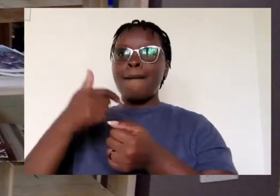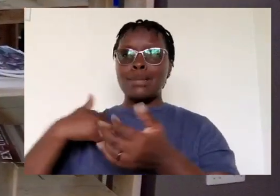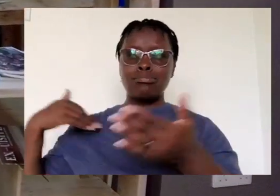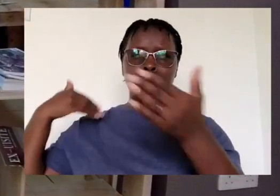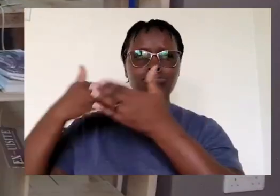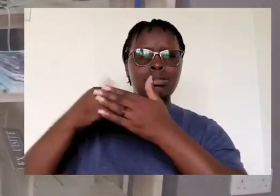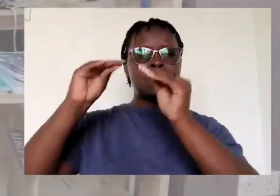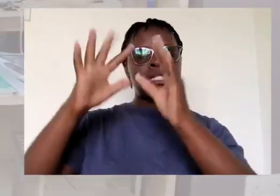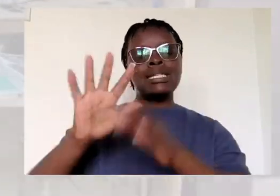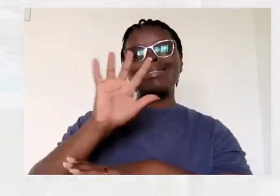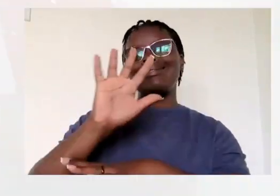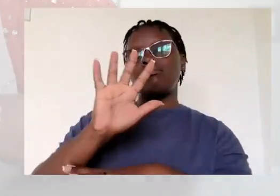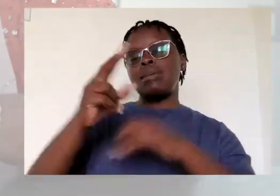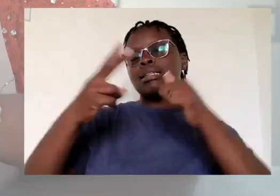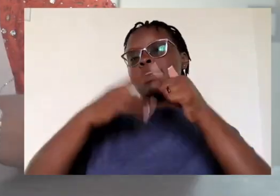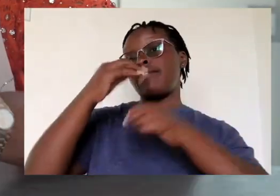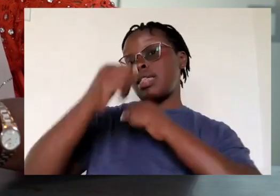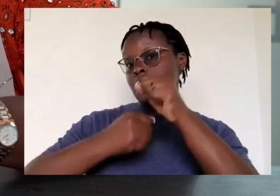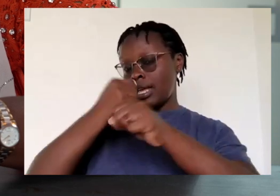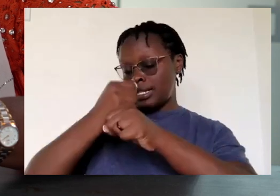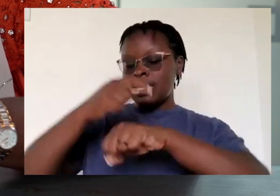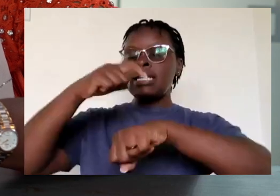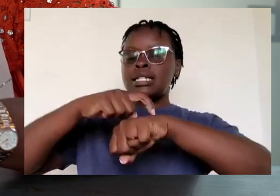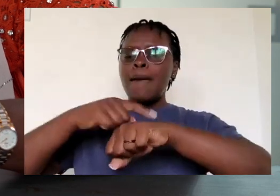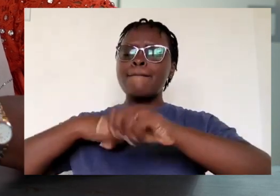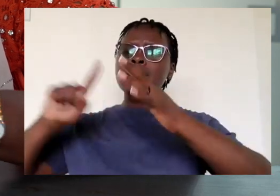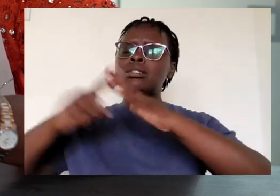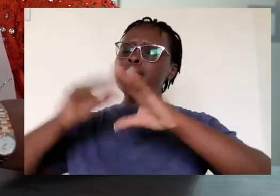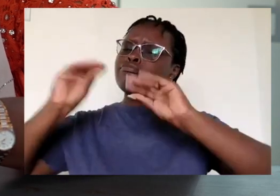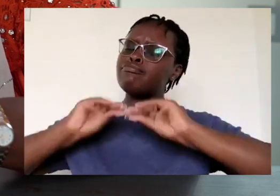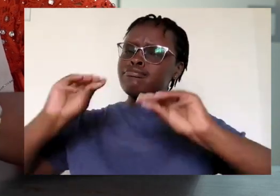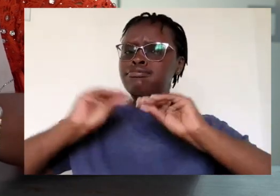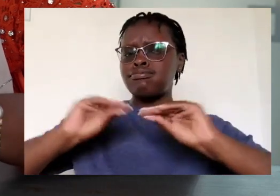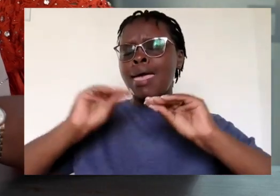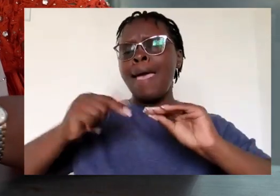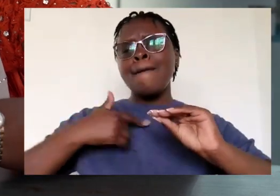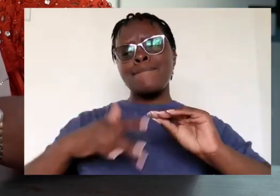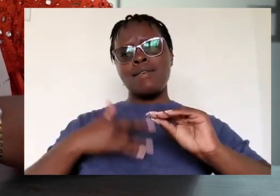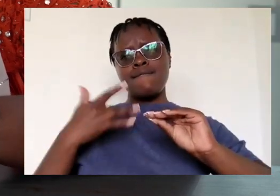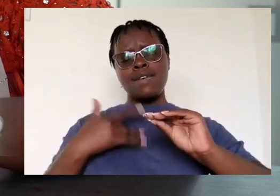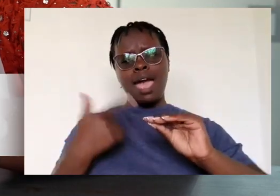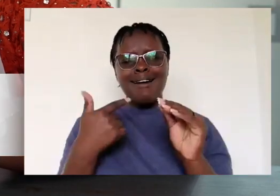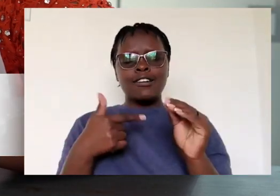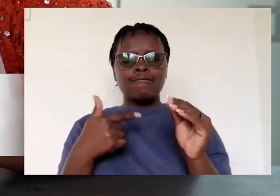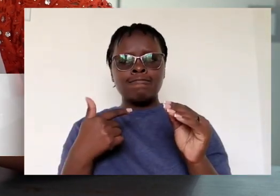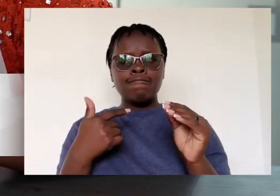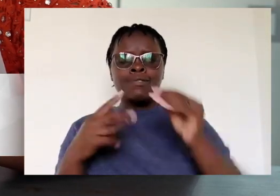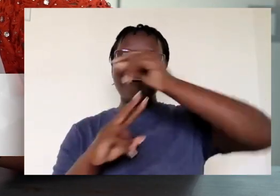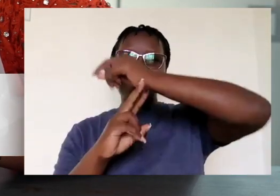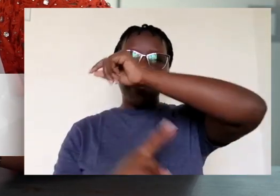was a teacher for 7 years. But then during the time I was starting to teach, I felt like there was a gap in